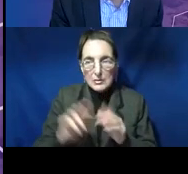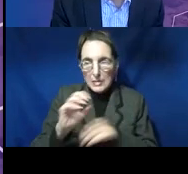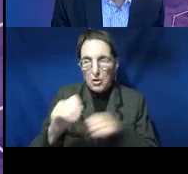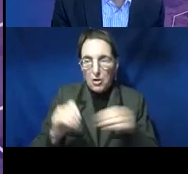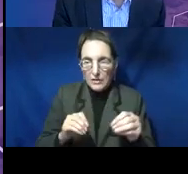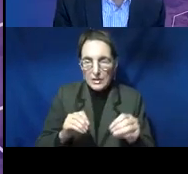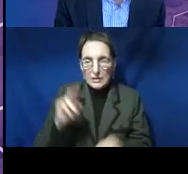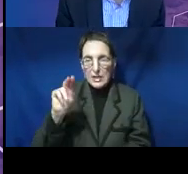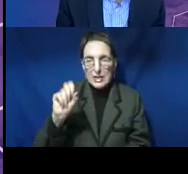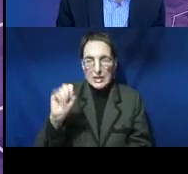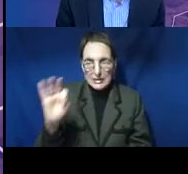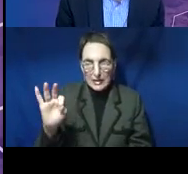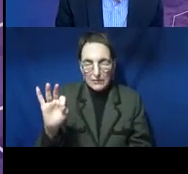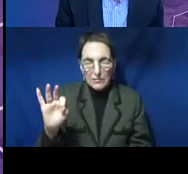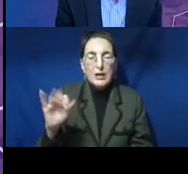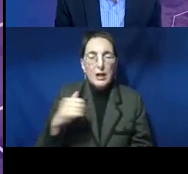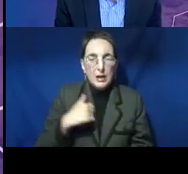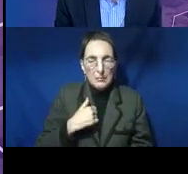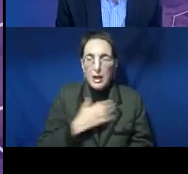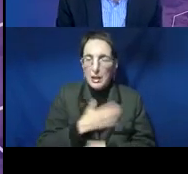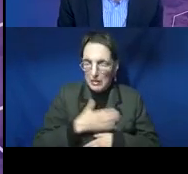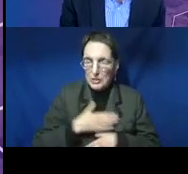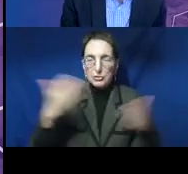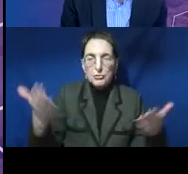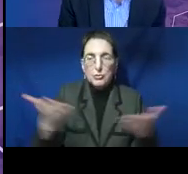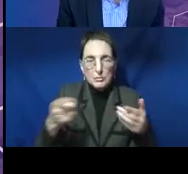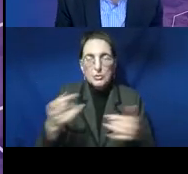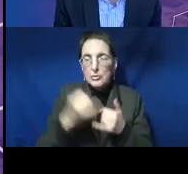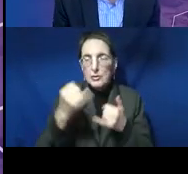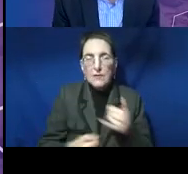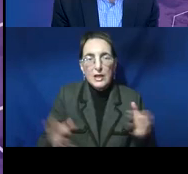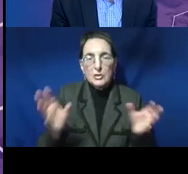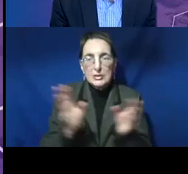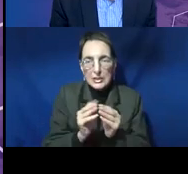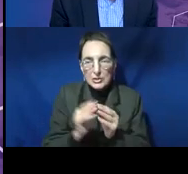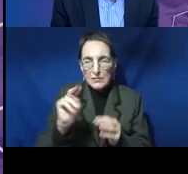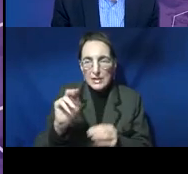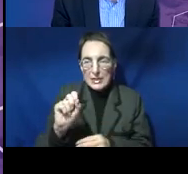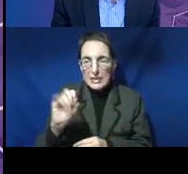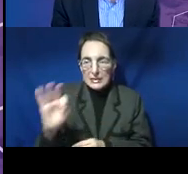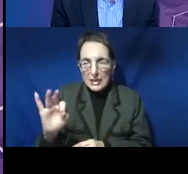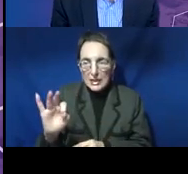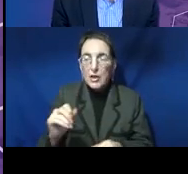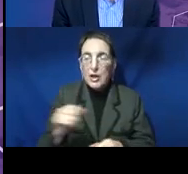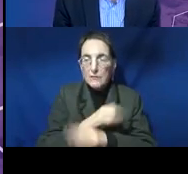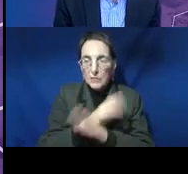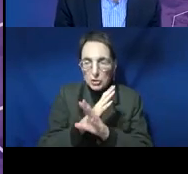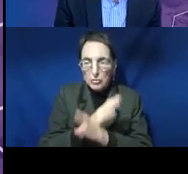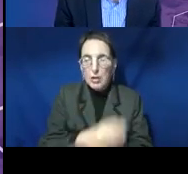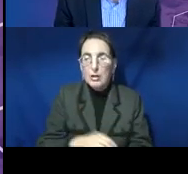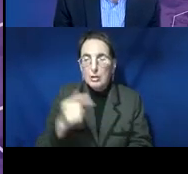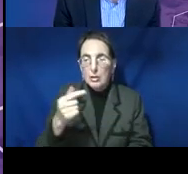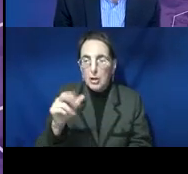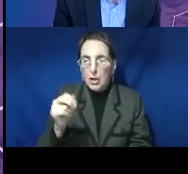pleasure to welcome you to this, which is the final session of the NSF Virtual Grants Conference. Before we begin, we're going to